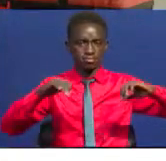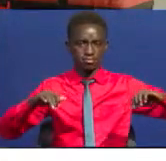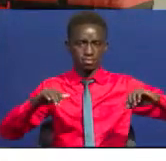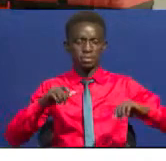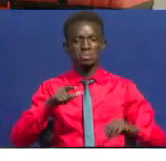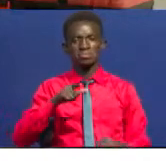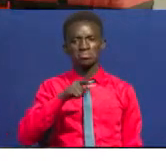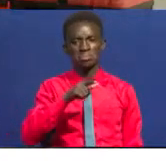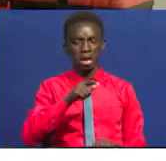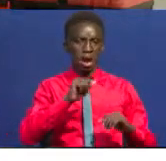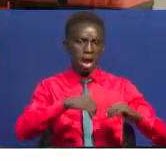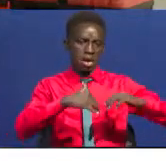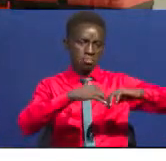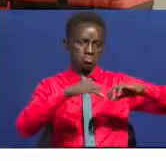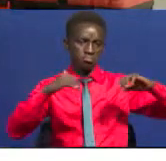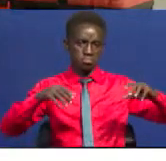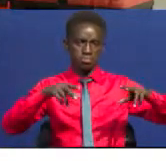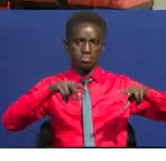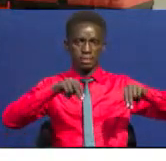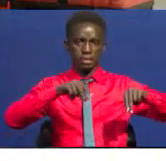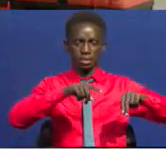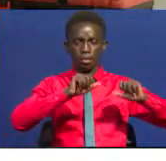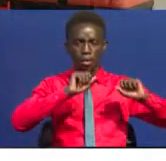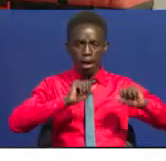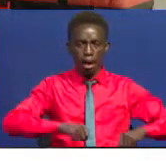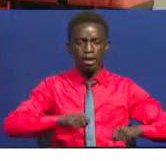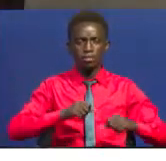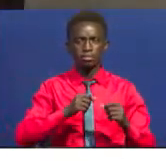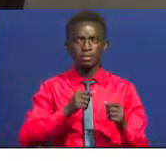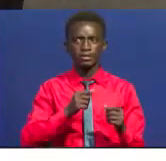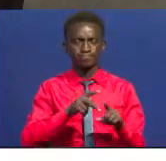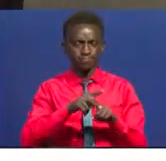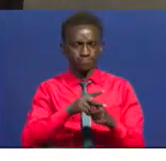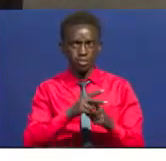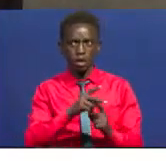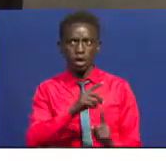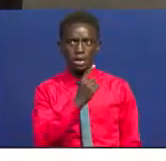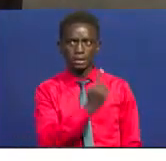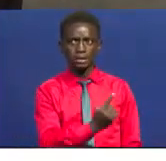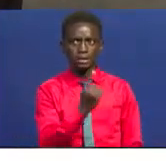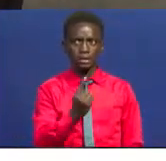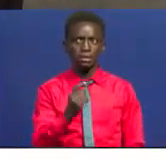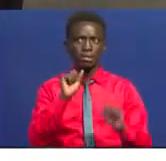that can be serviced individually.